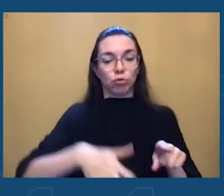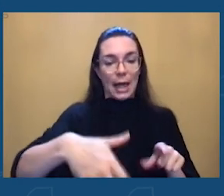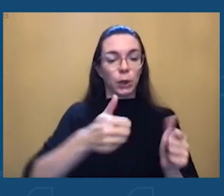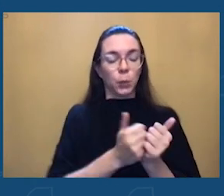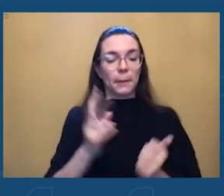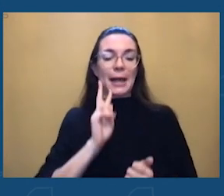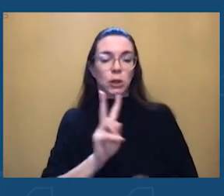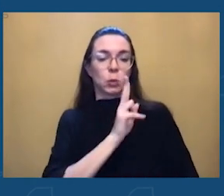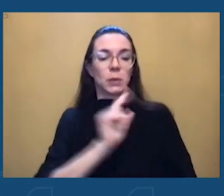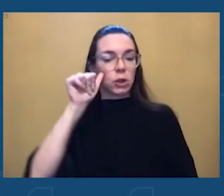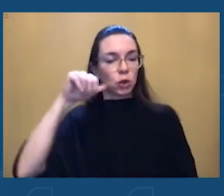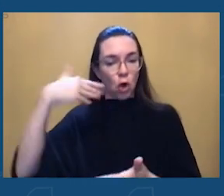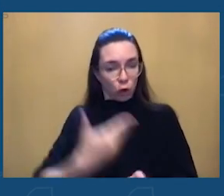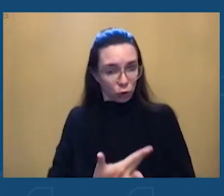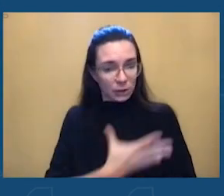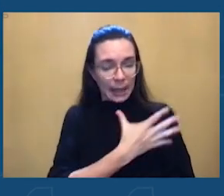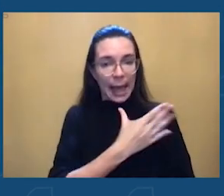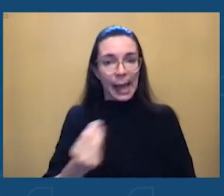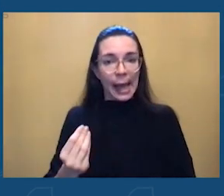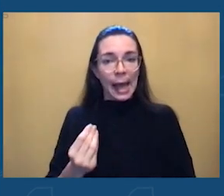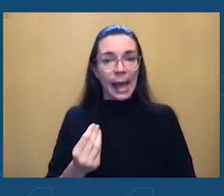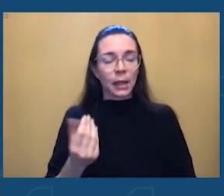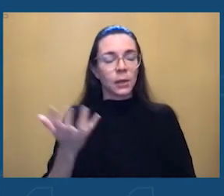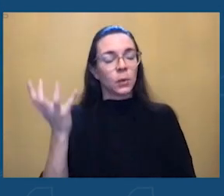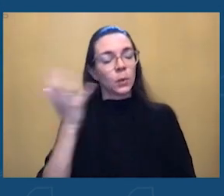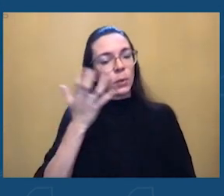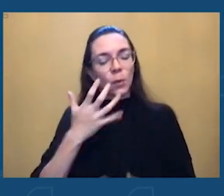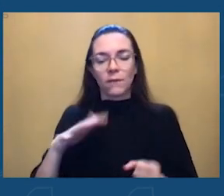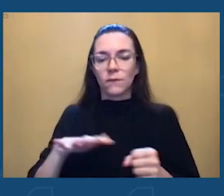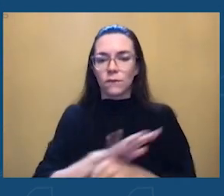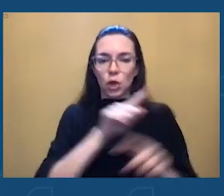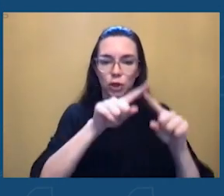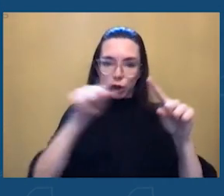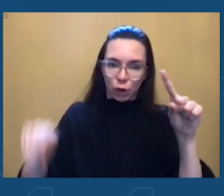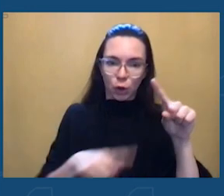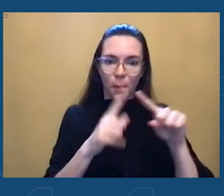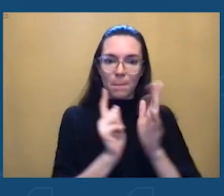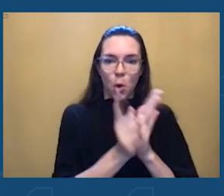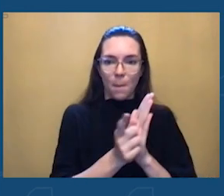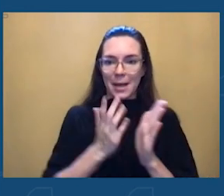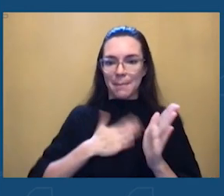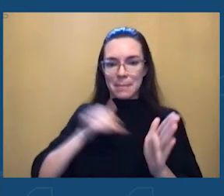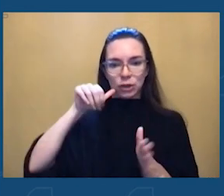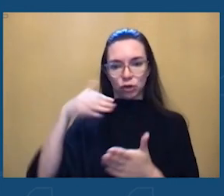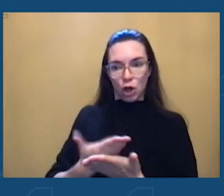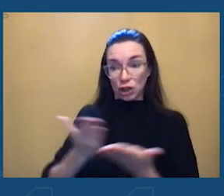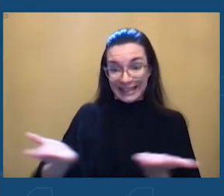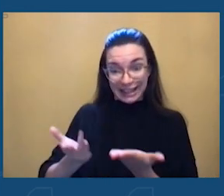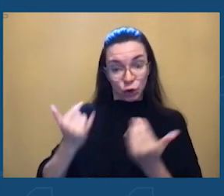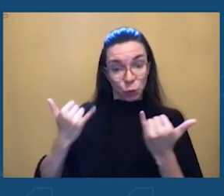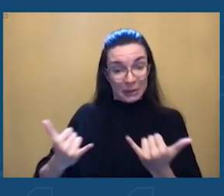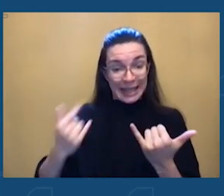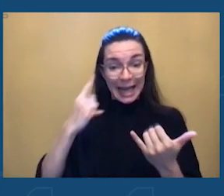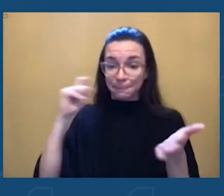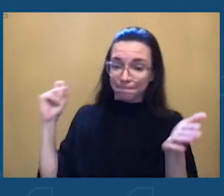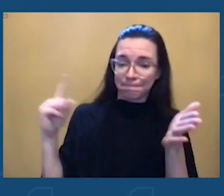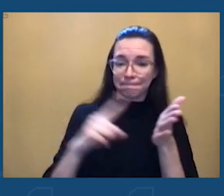it is an incredibly full circle moment to have them here today, to see this, to